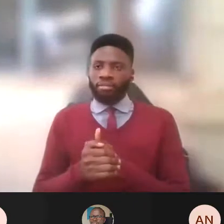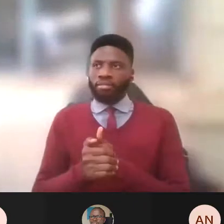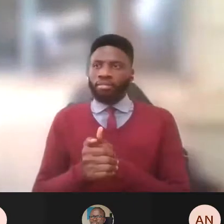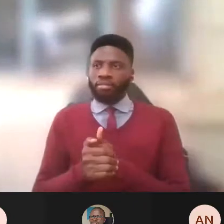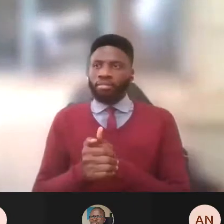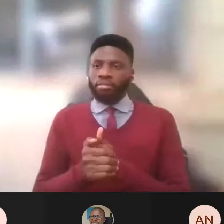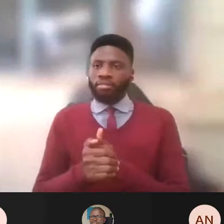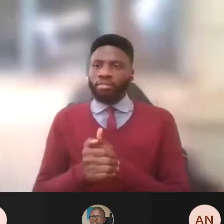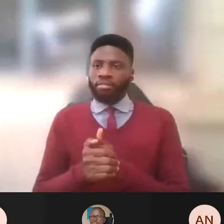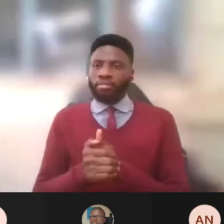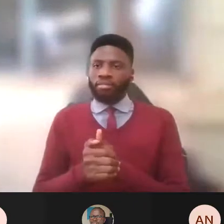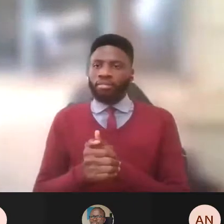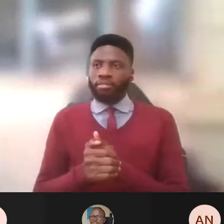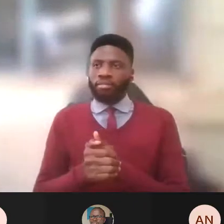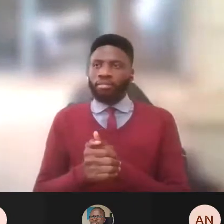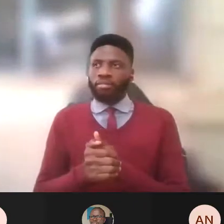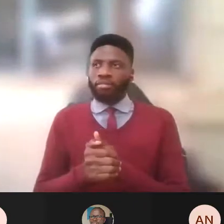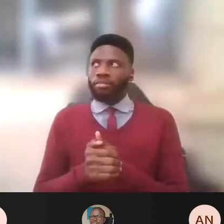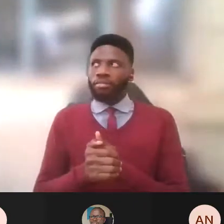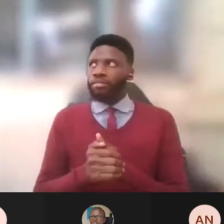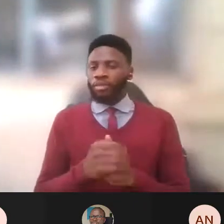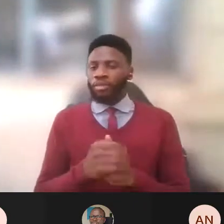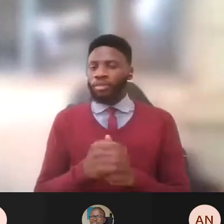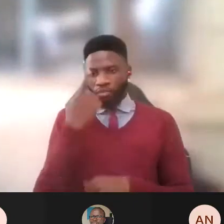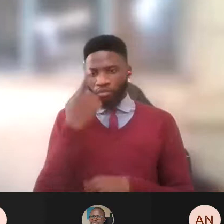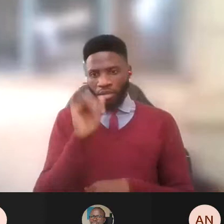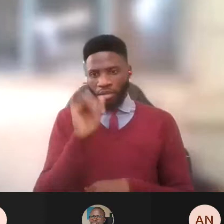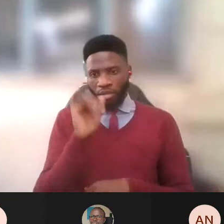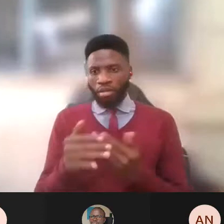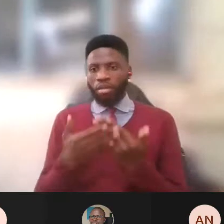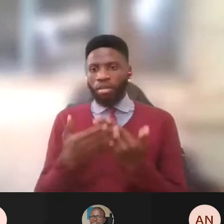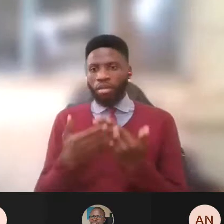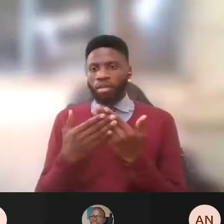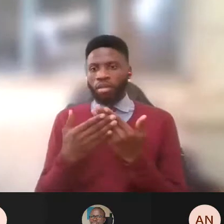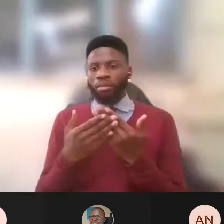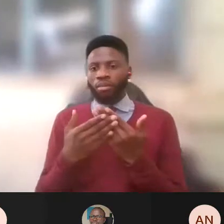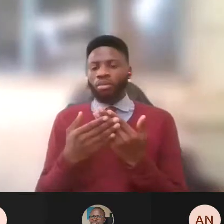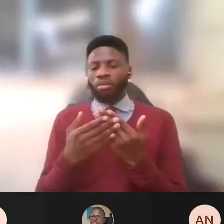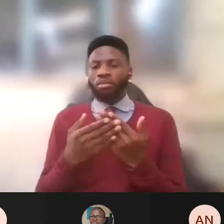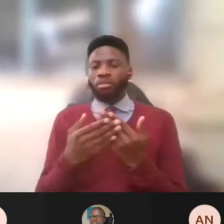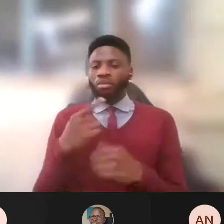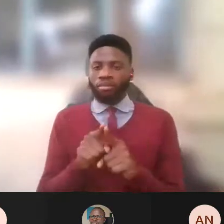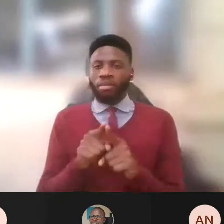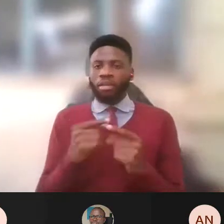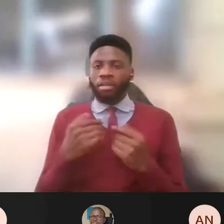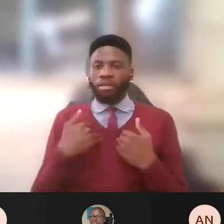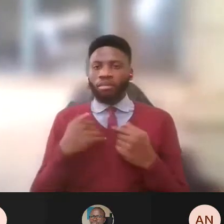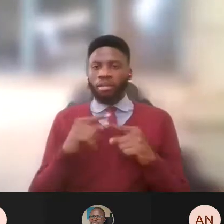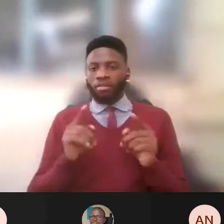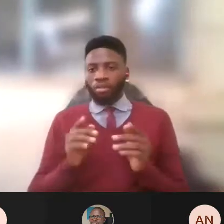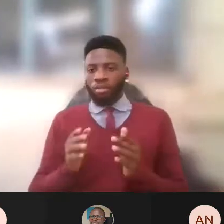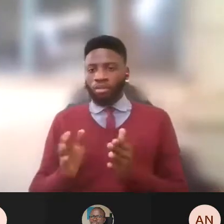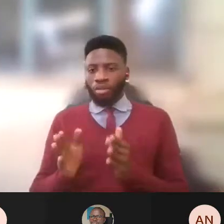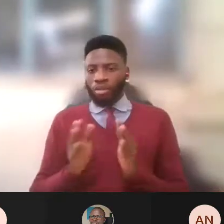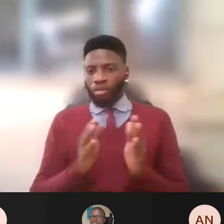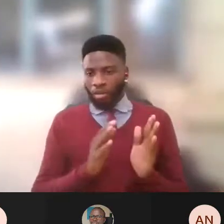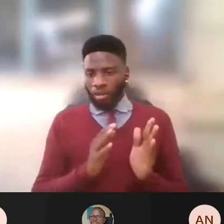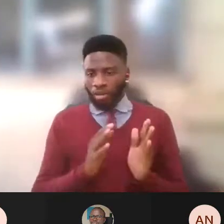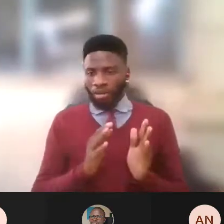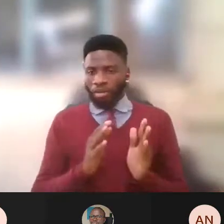learning courses based on the 10 most in-demand jobs on LinkedIn. And so the learning is actually hosted on LinkedIn. So you can learn skills such as